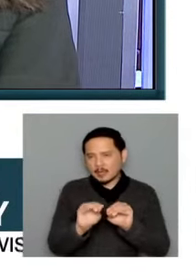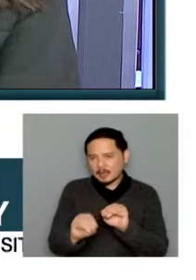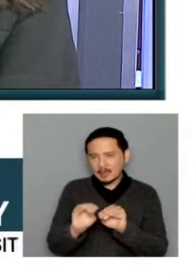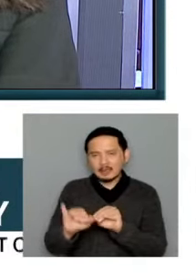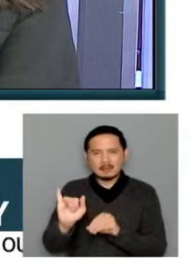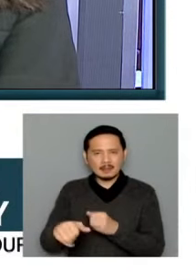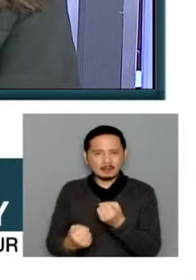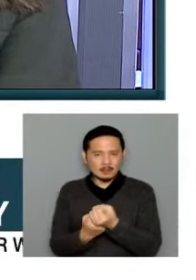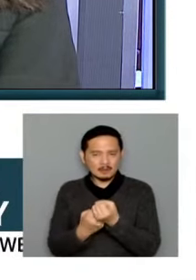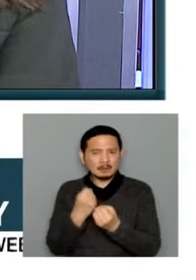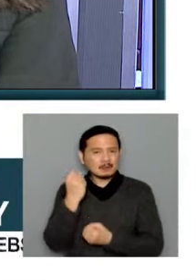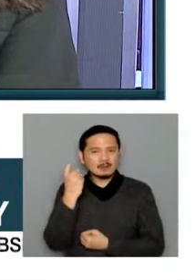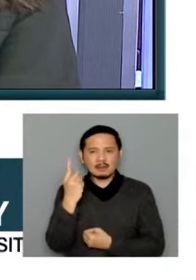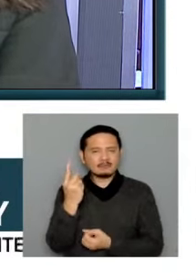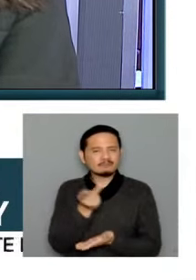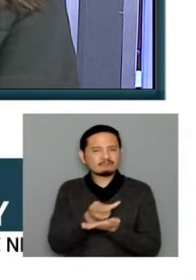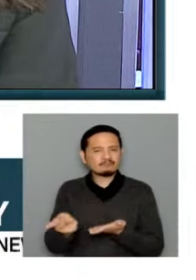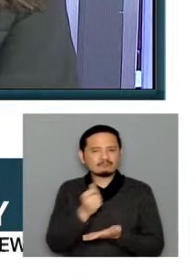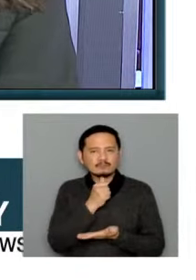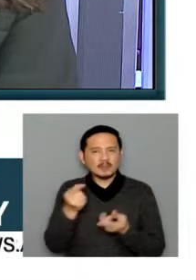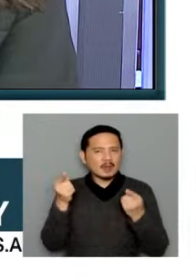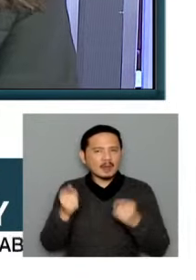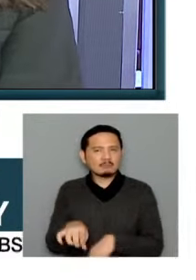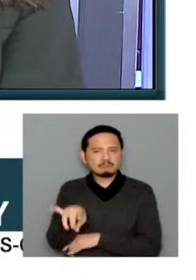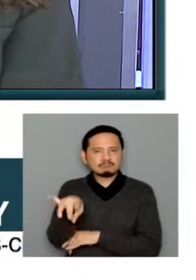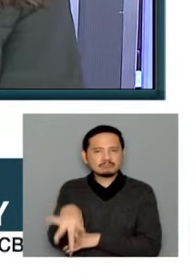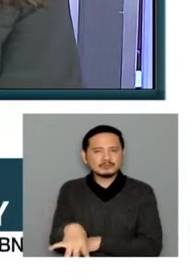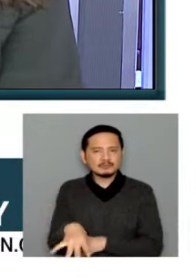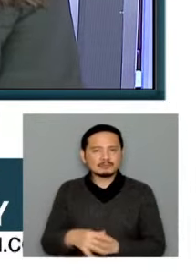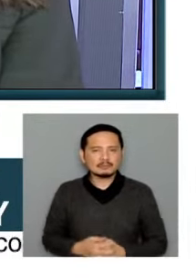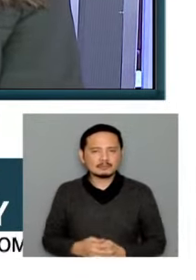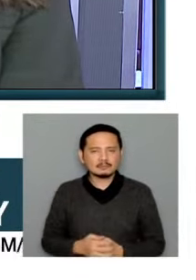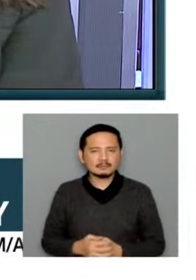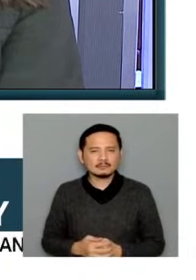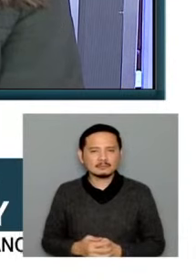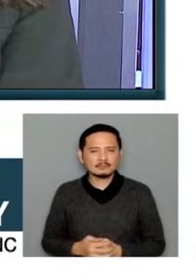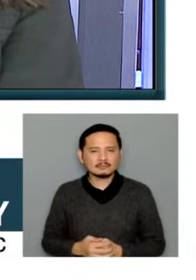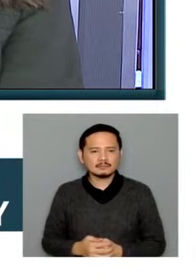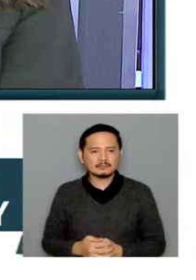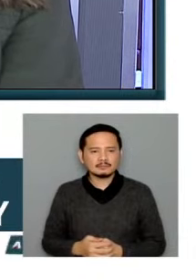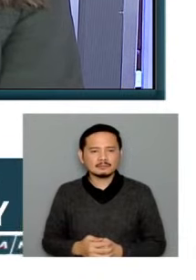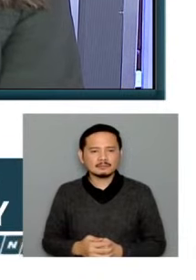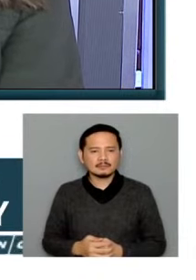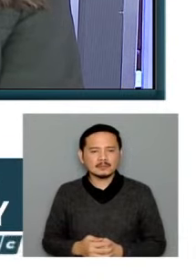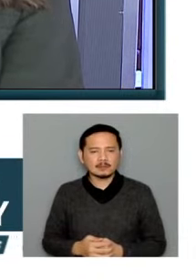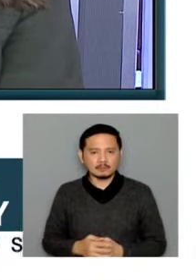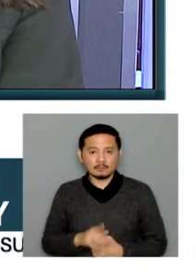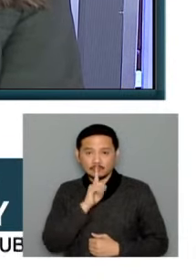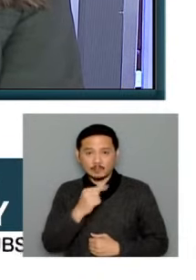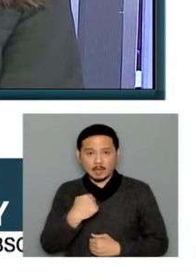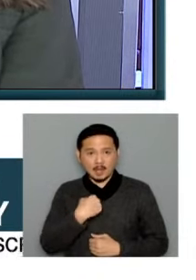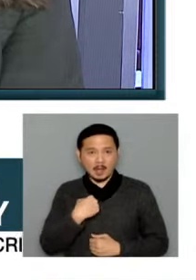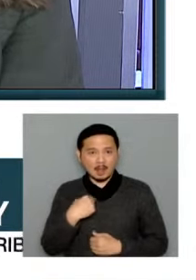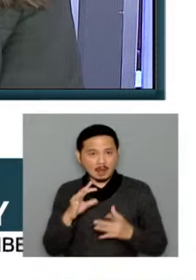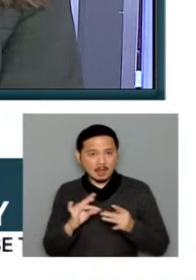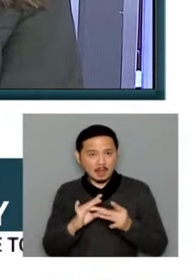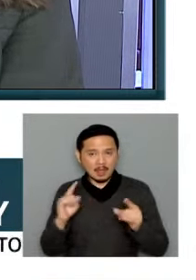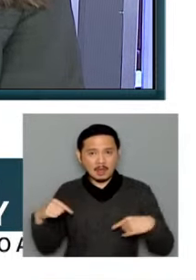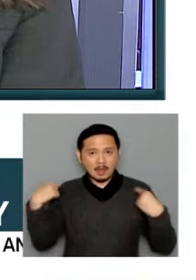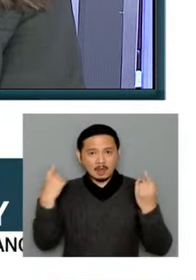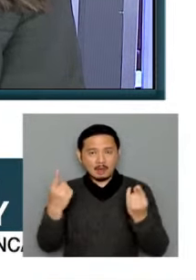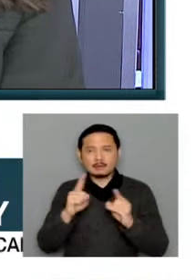didn't push through, or probably only a small percentage, because as I've said, the agencies,